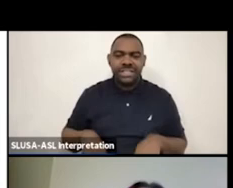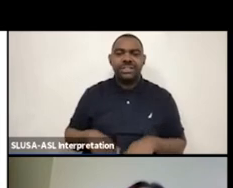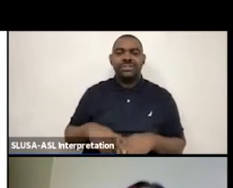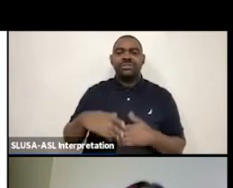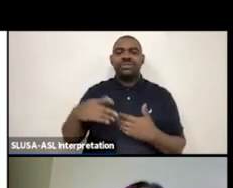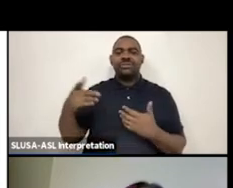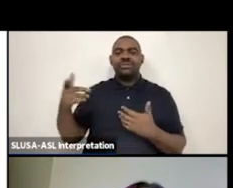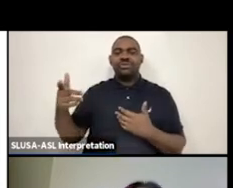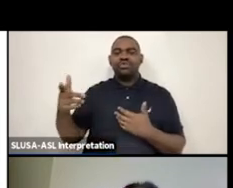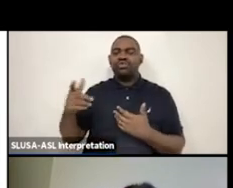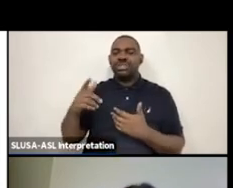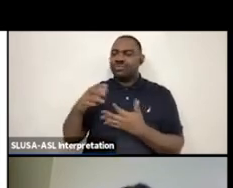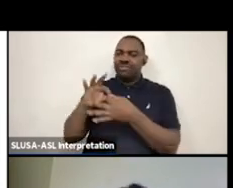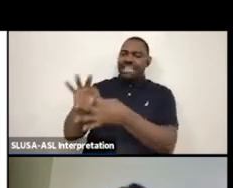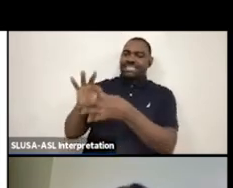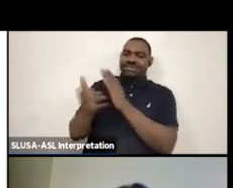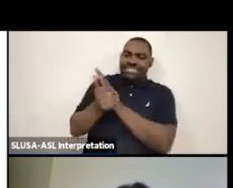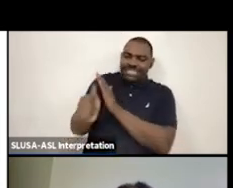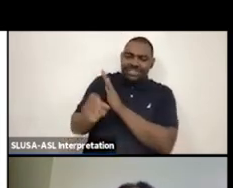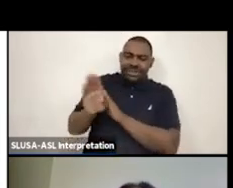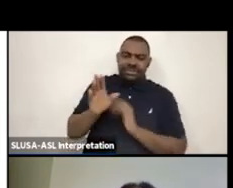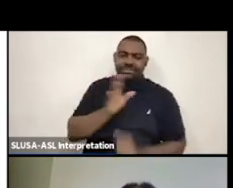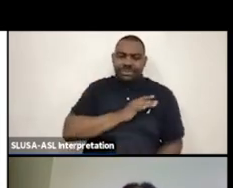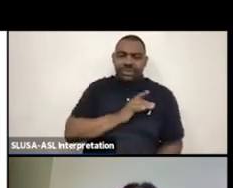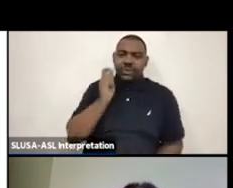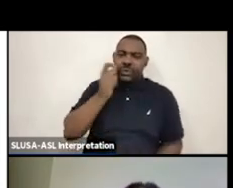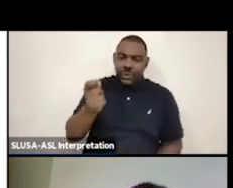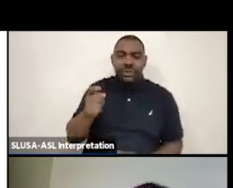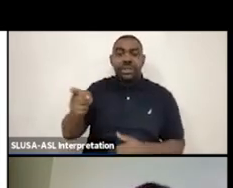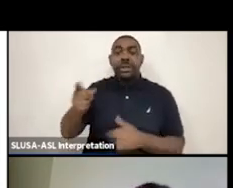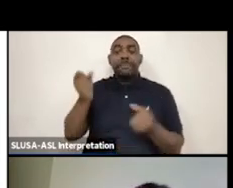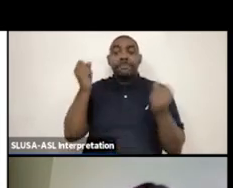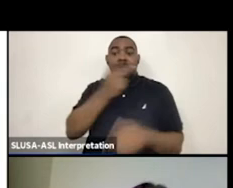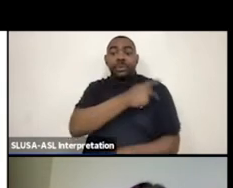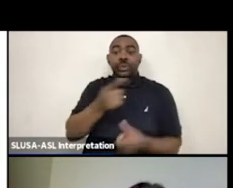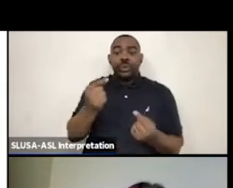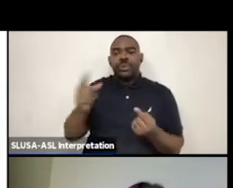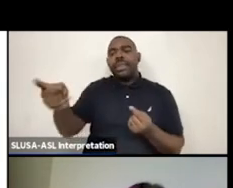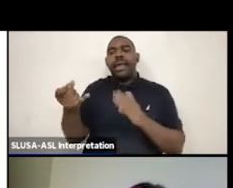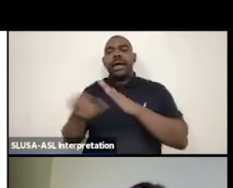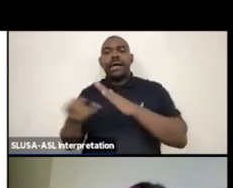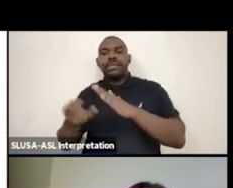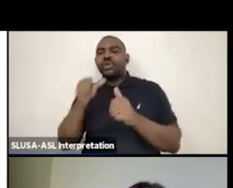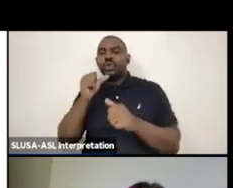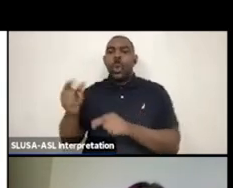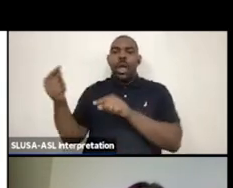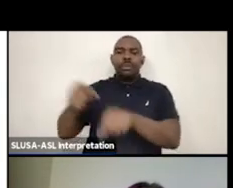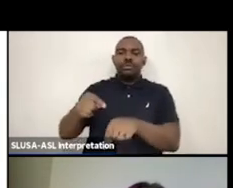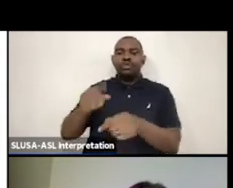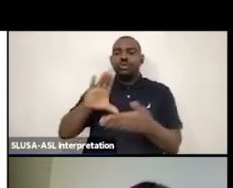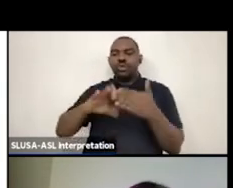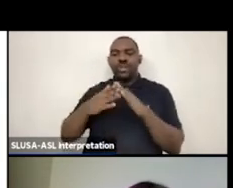stuff. And a lot of the patients that I have, they isolate and they don't go out into the community for various reasons. They